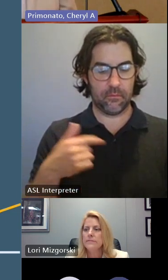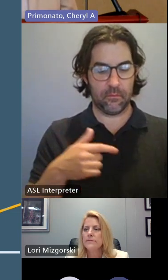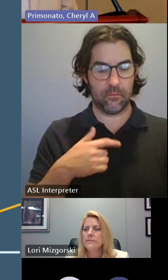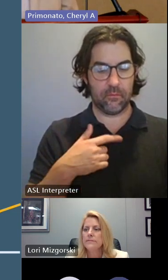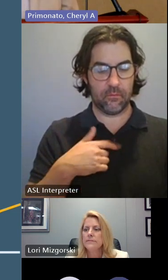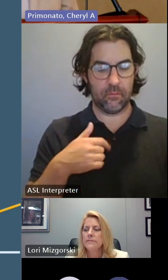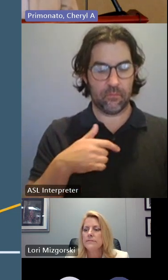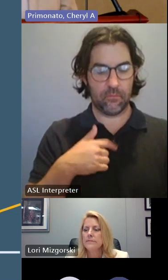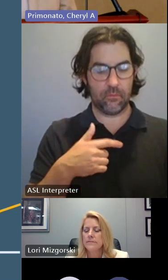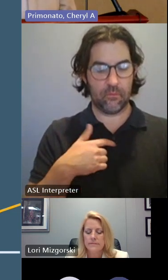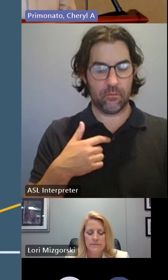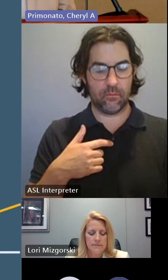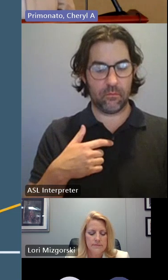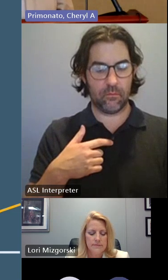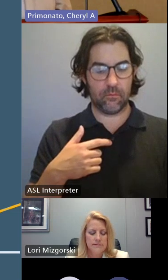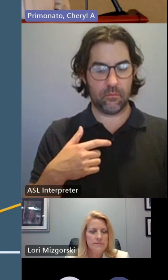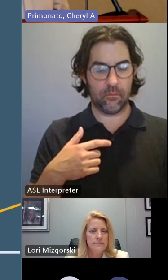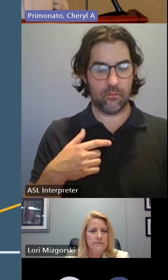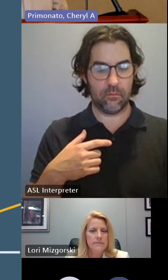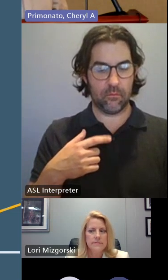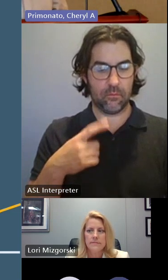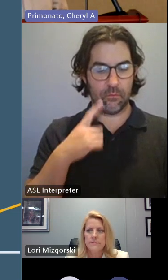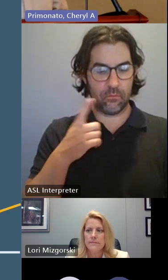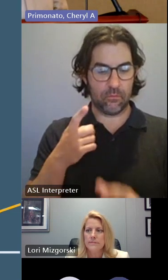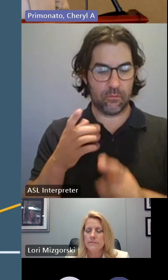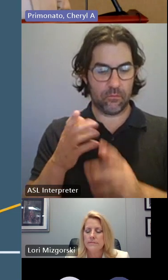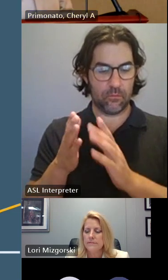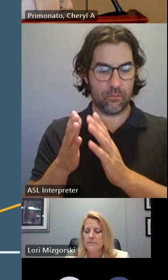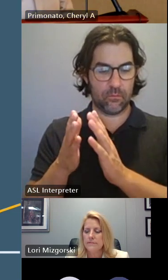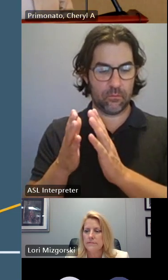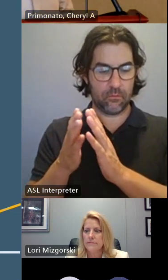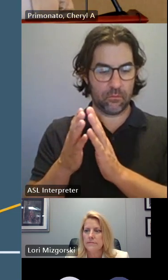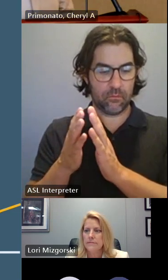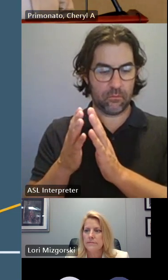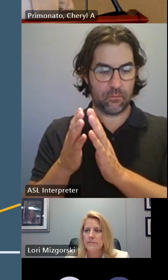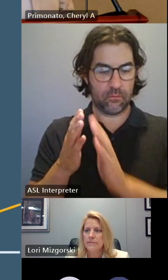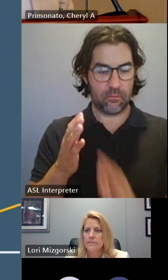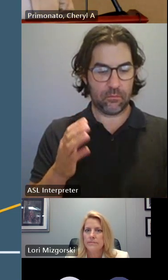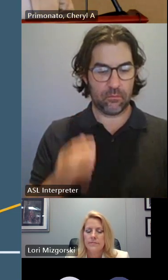items forward for the full board consideration.